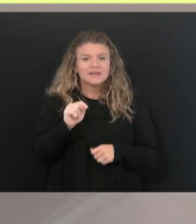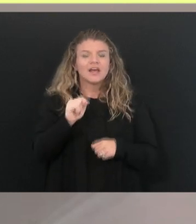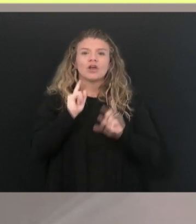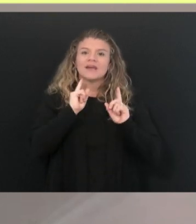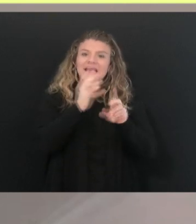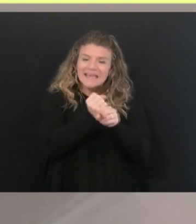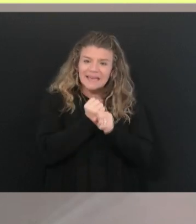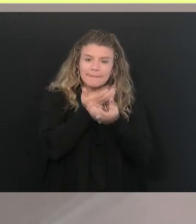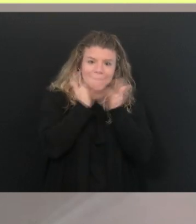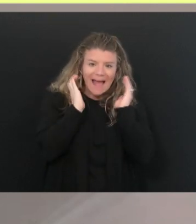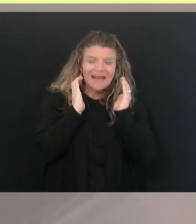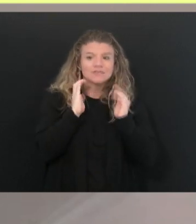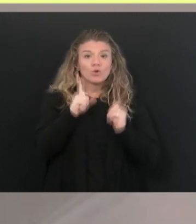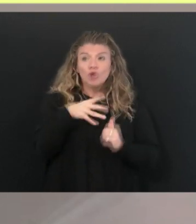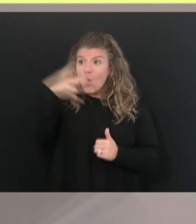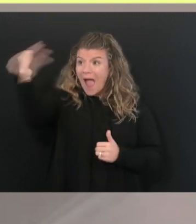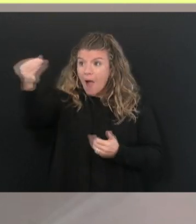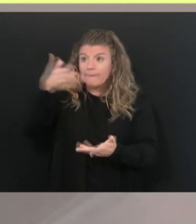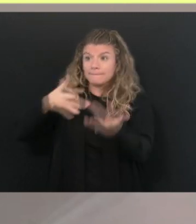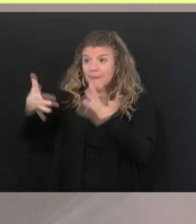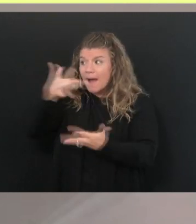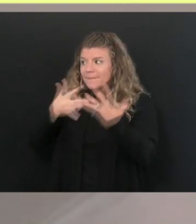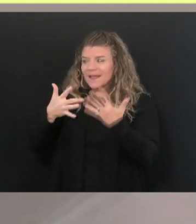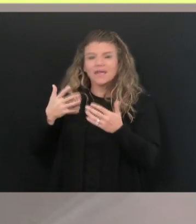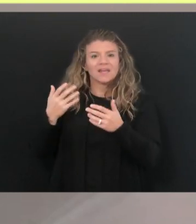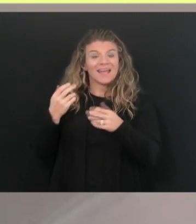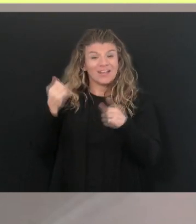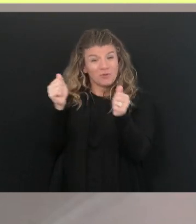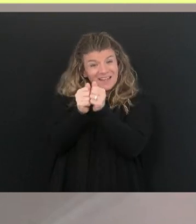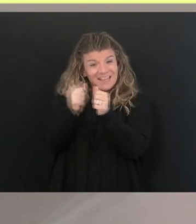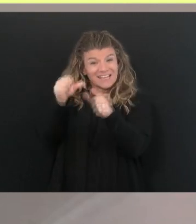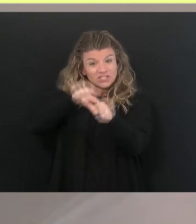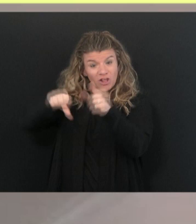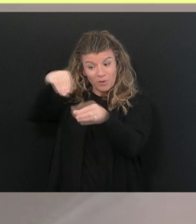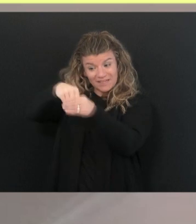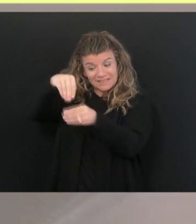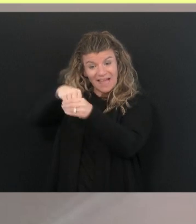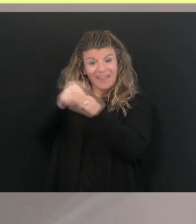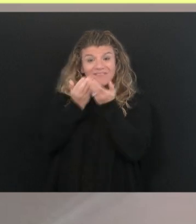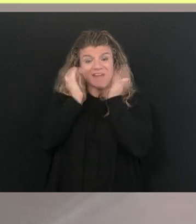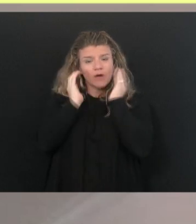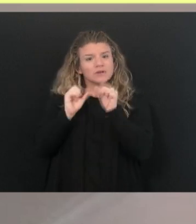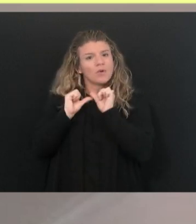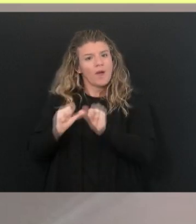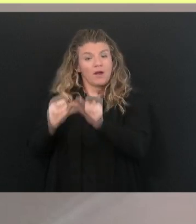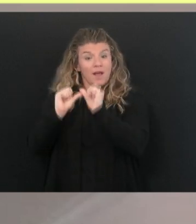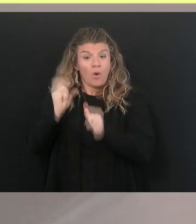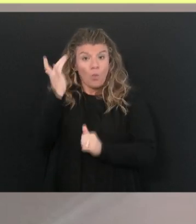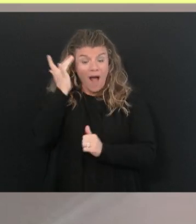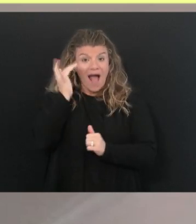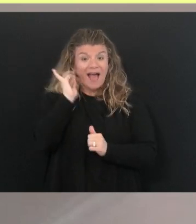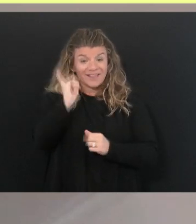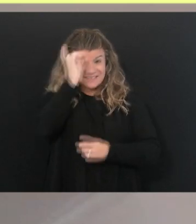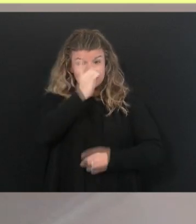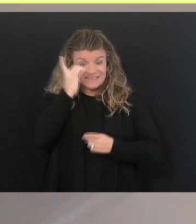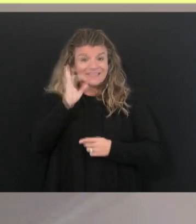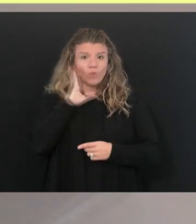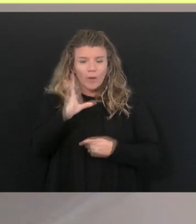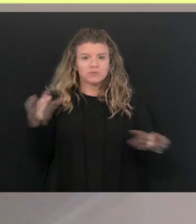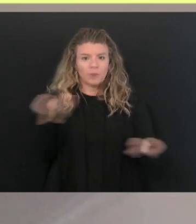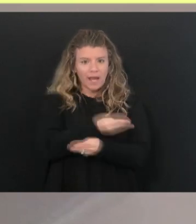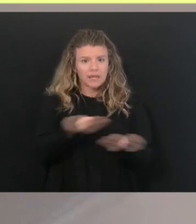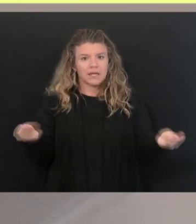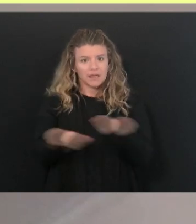and wear them out in public, and particularly when you're inside together, because the virus does spread person to person. The last thing I want to